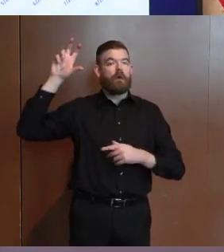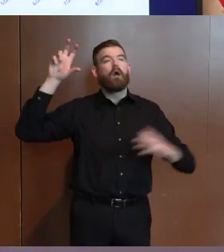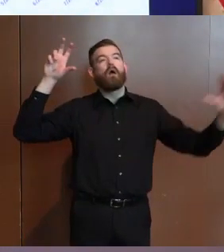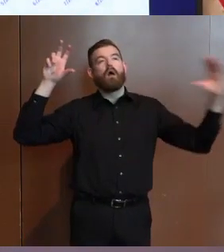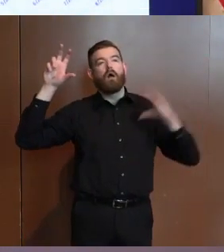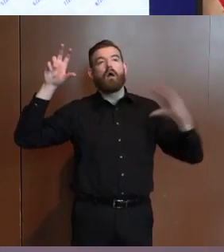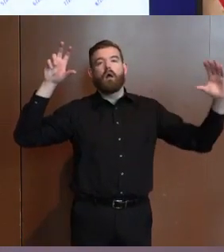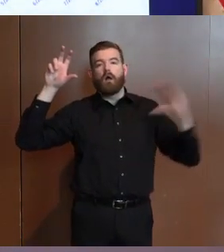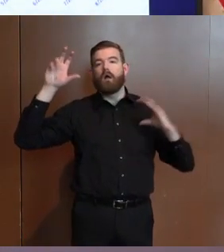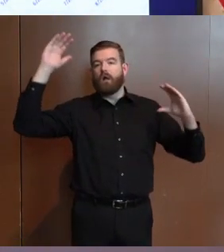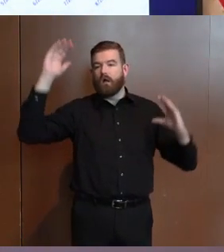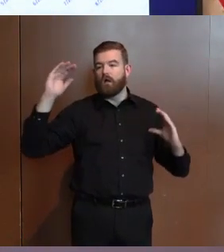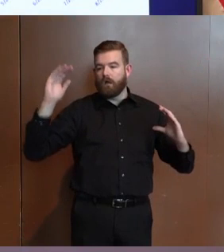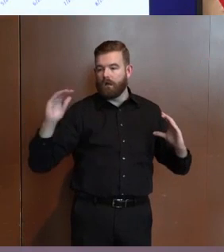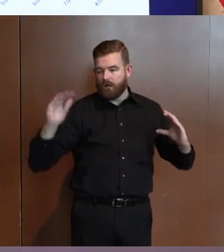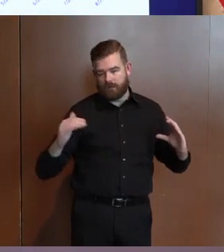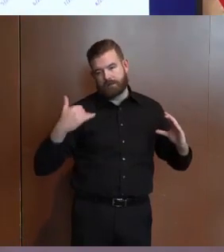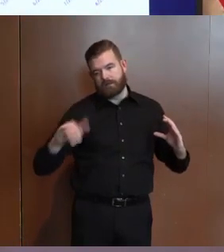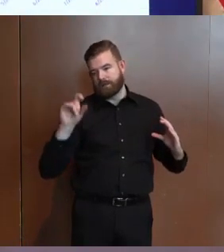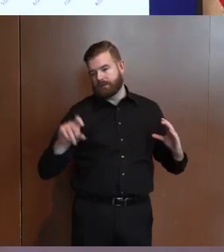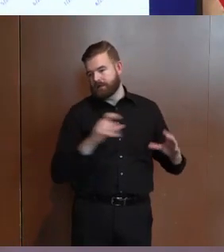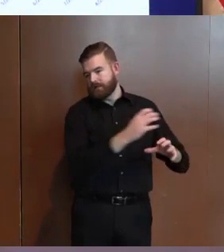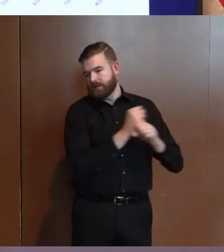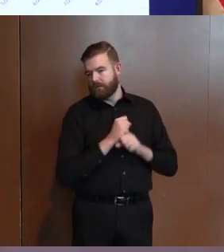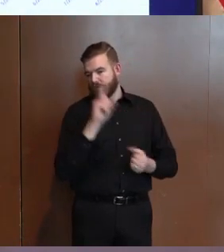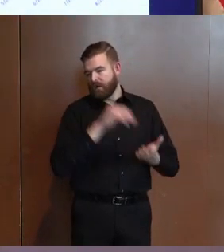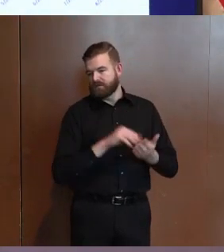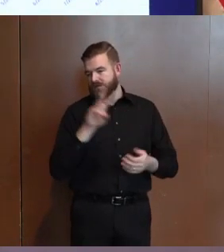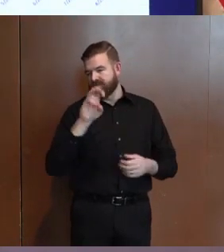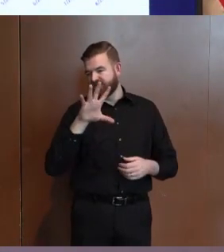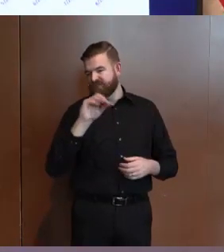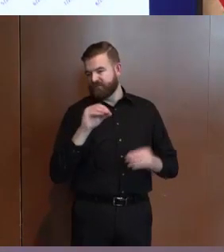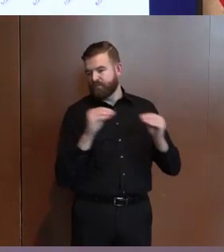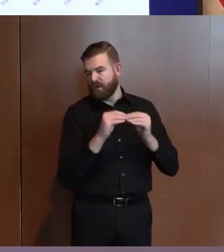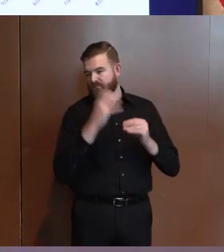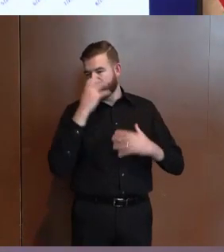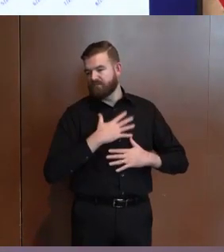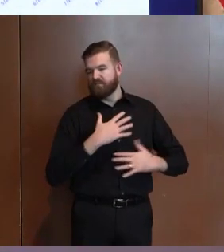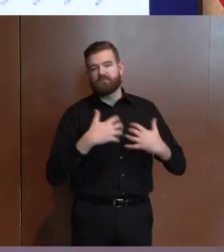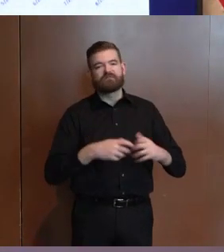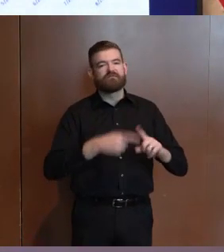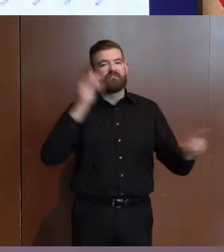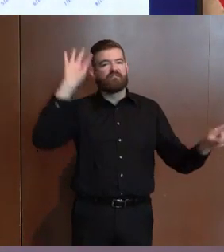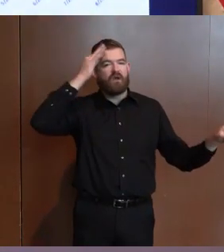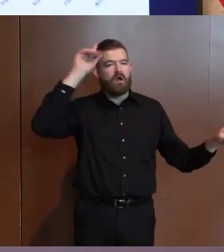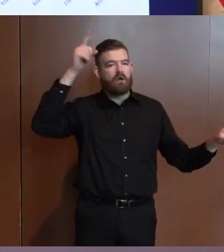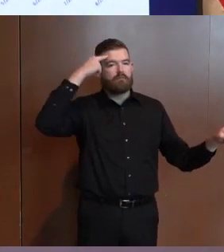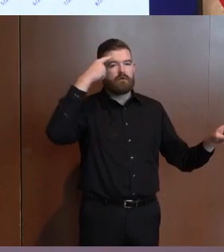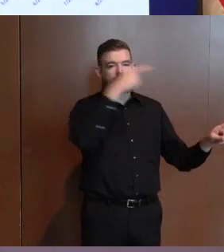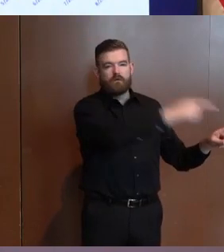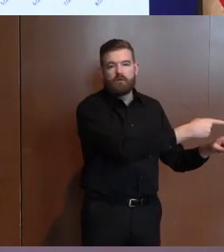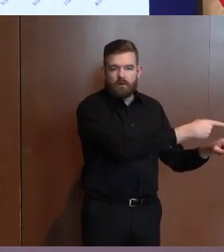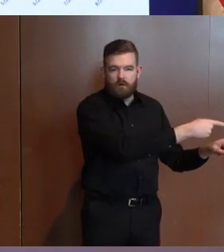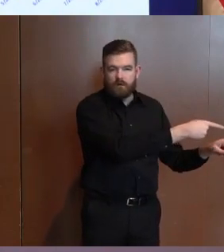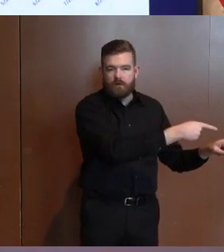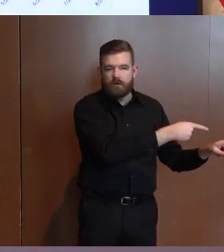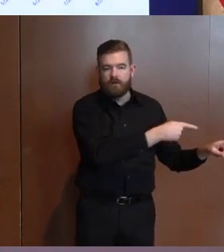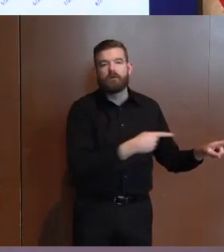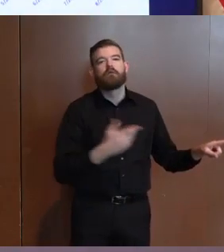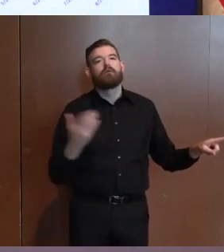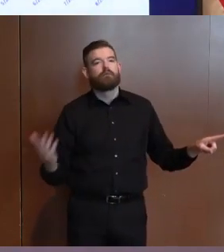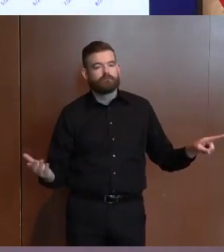we're living in right now, we have not been able to get a non-federal source for acquisition successfully, and we're